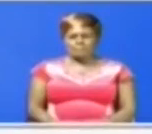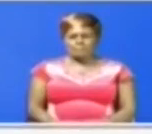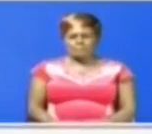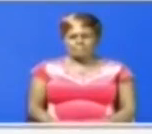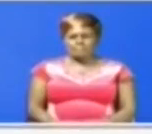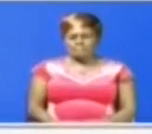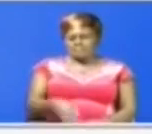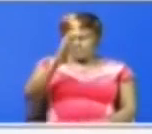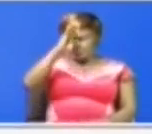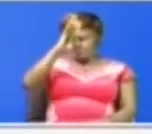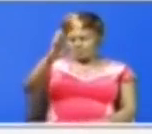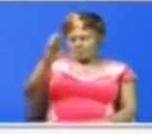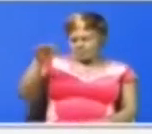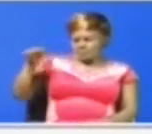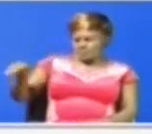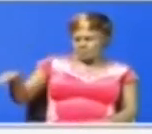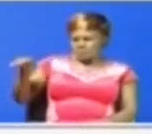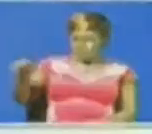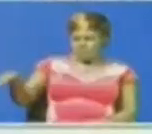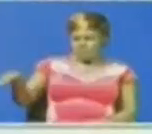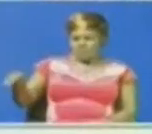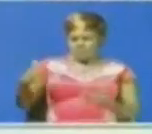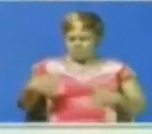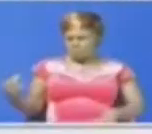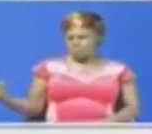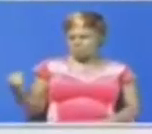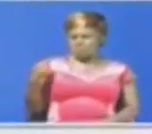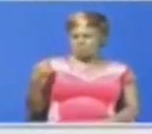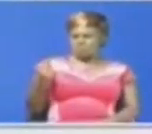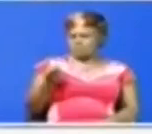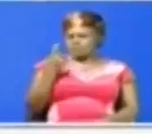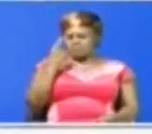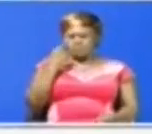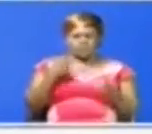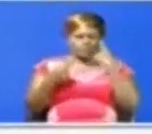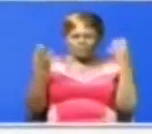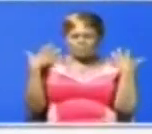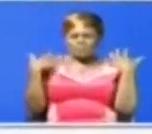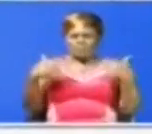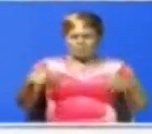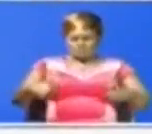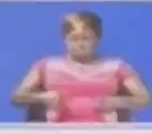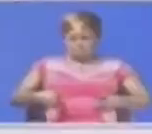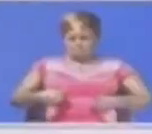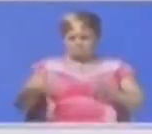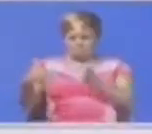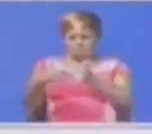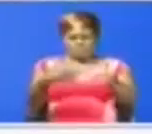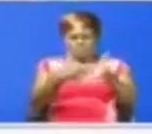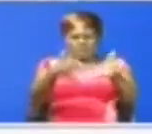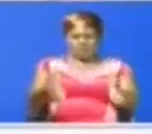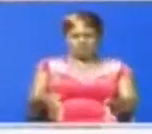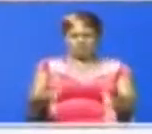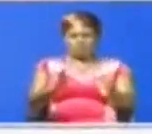Sunday morning at Riverside Ruaraka, and residents woke up to the smell of tear gas. Groups of young men would start to barricade the outer ring road